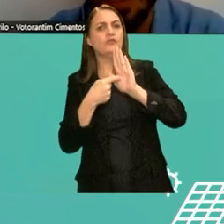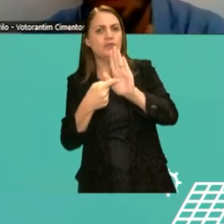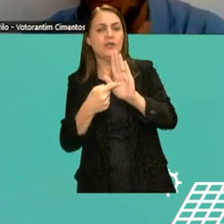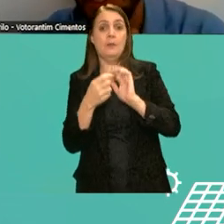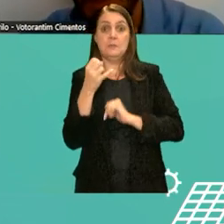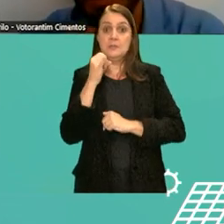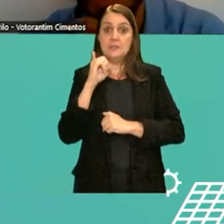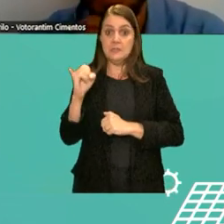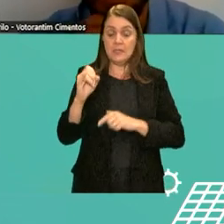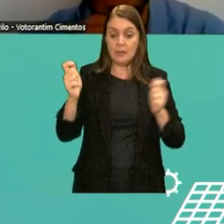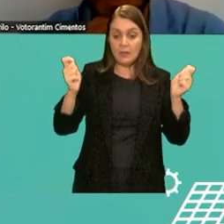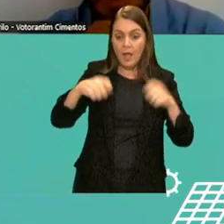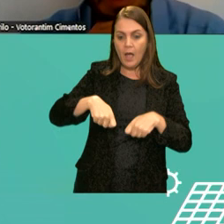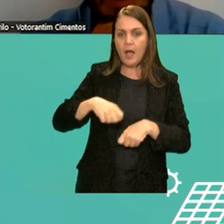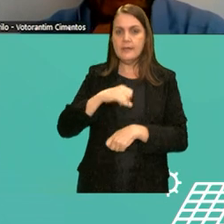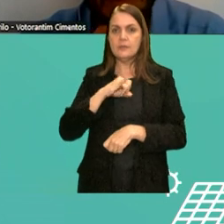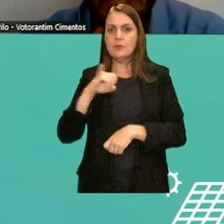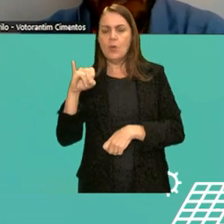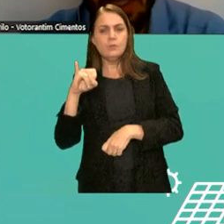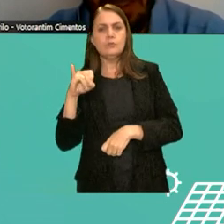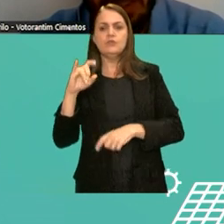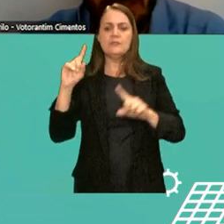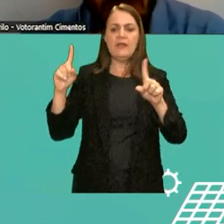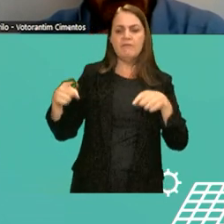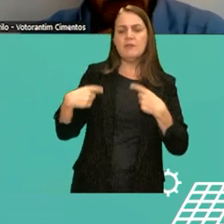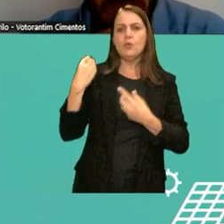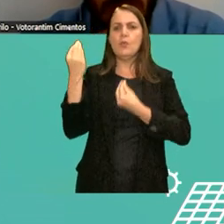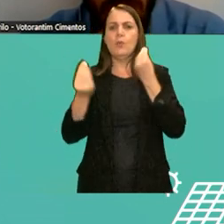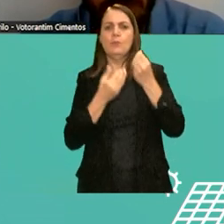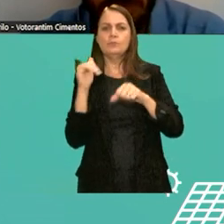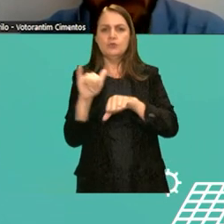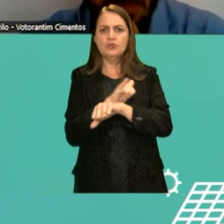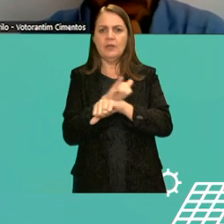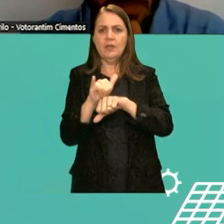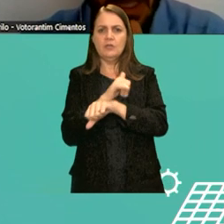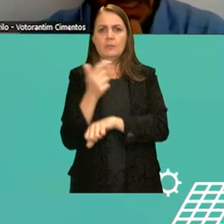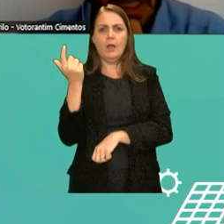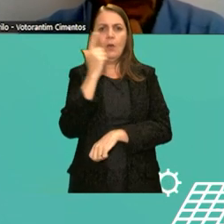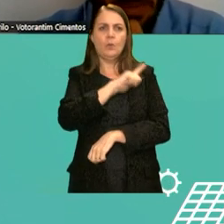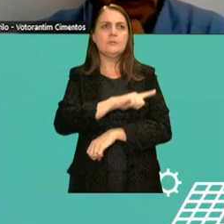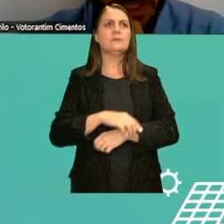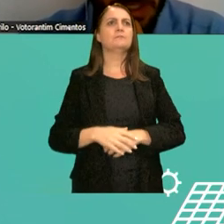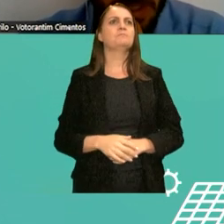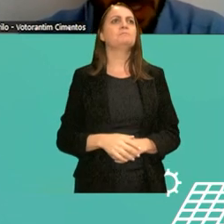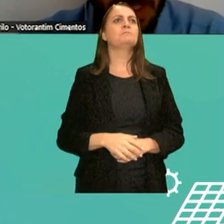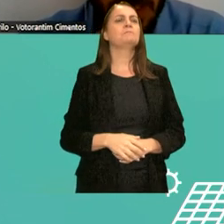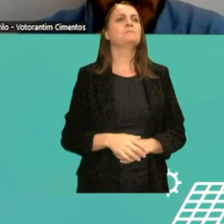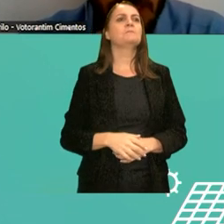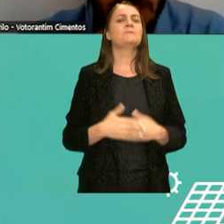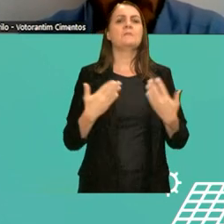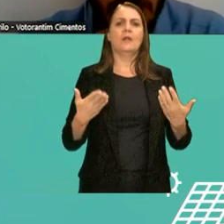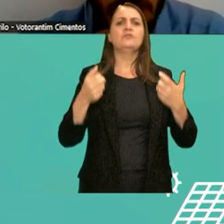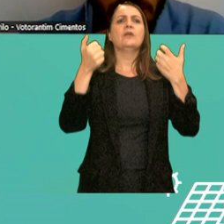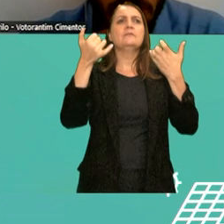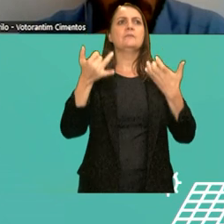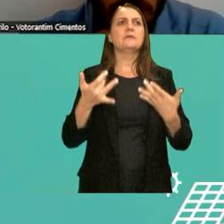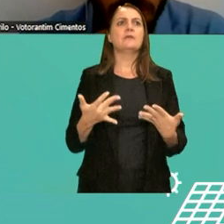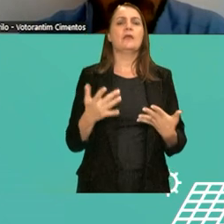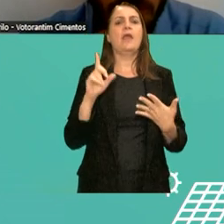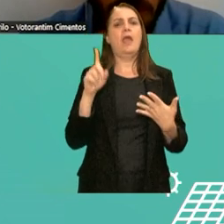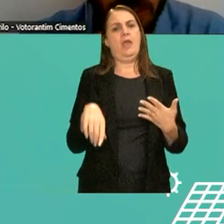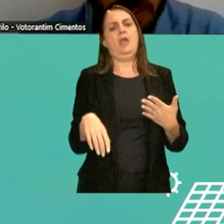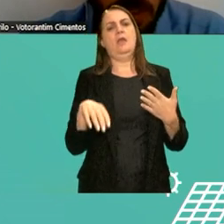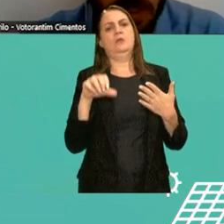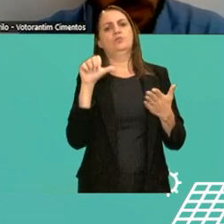we report on how we are dealing with all these issues, and how we are thriving as